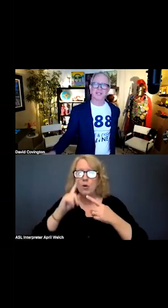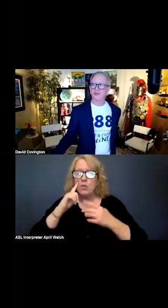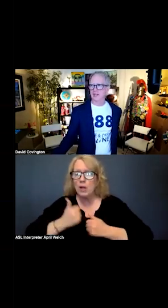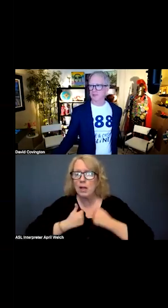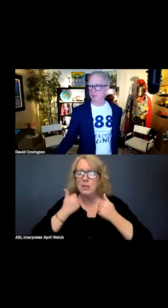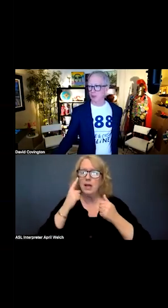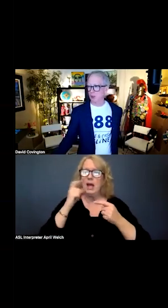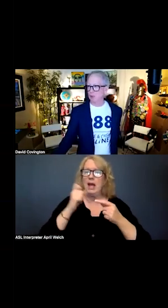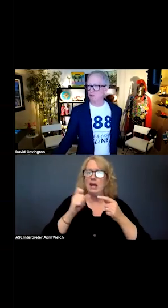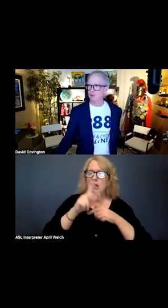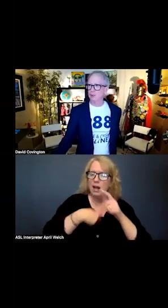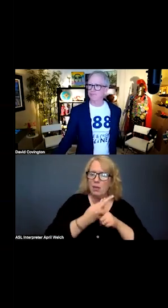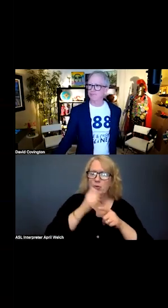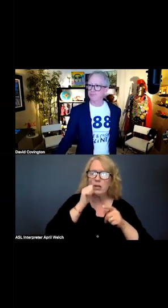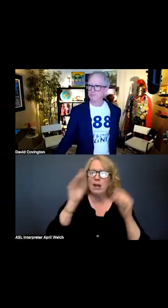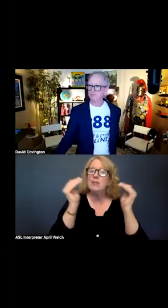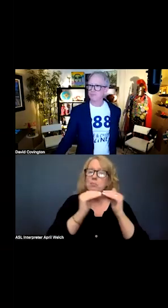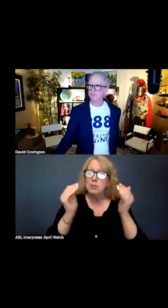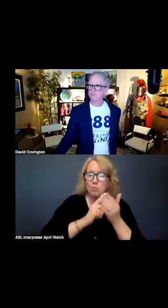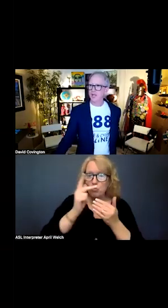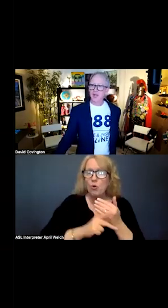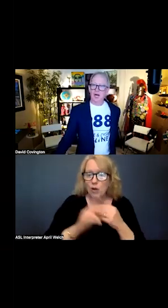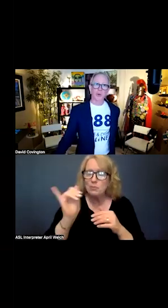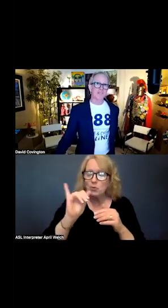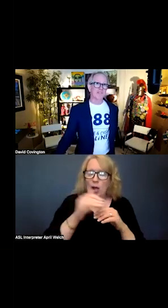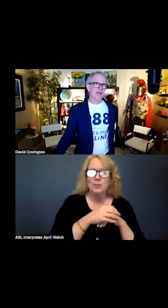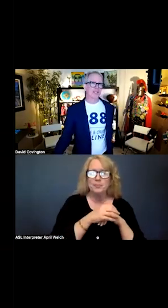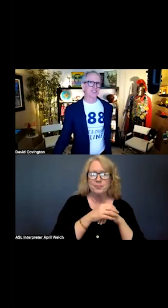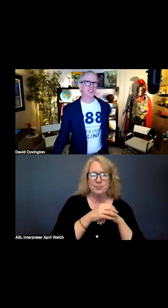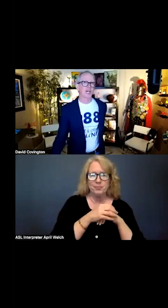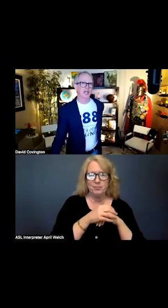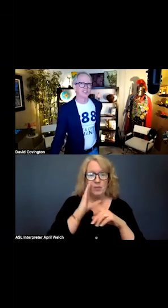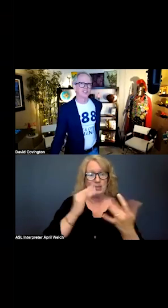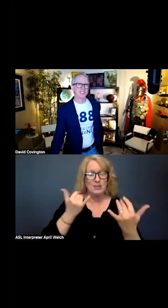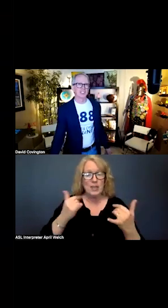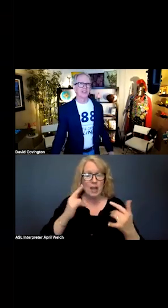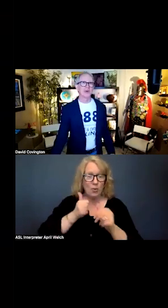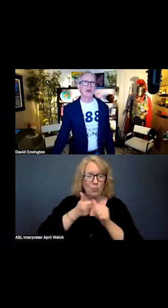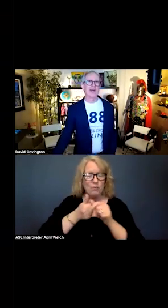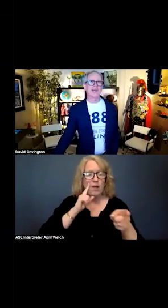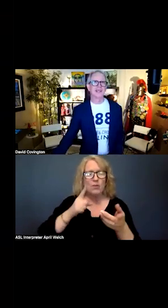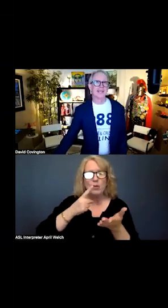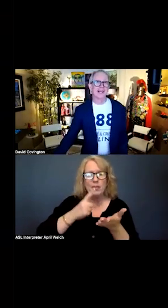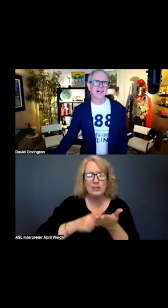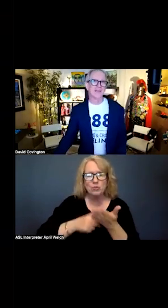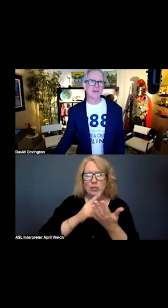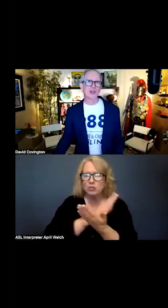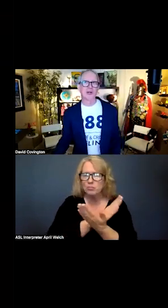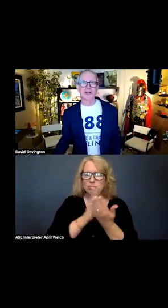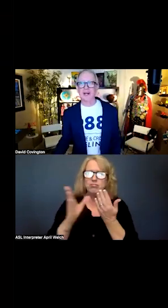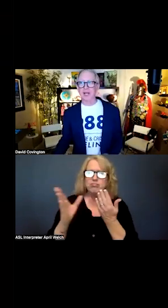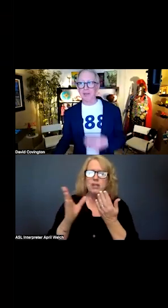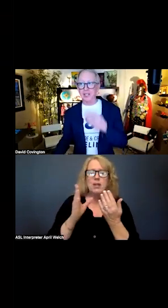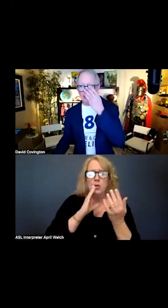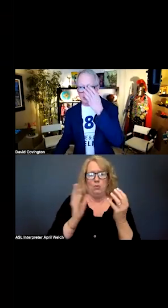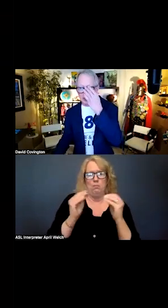respite, and other kinds of peer programs as well. We're going to follow this discussion thread further in